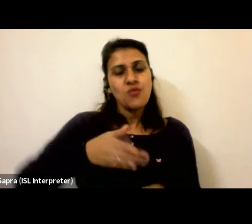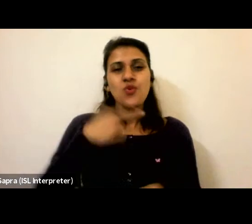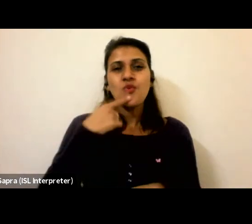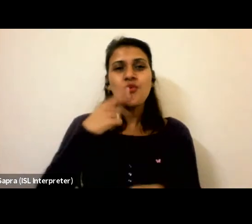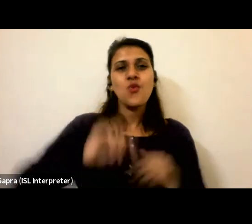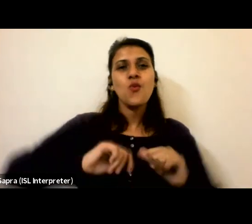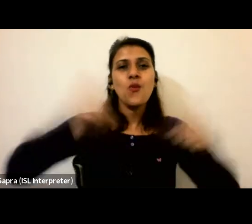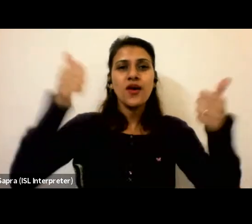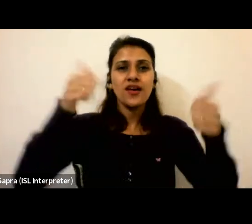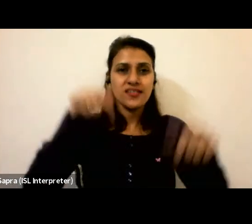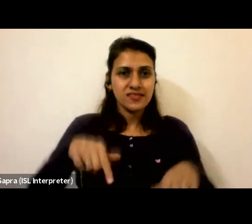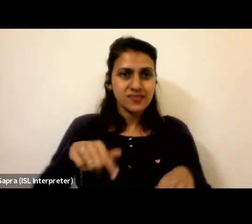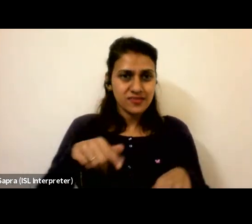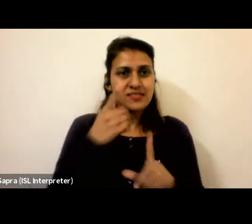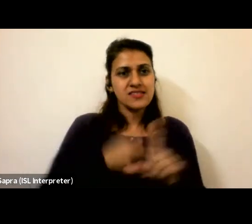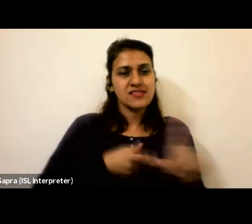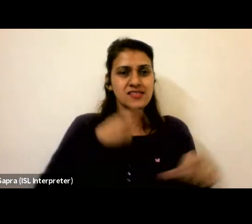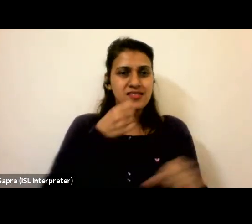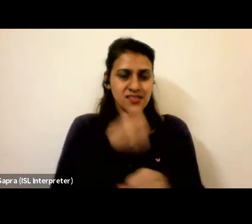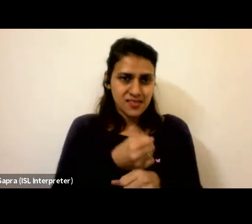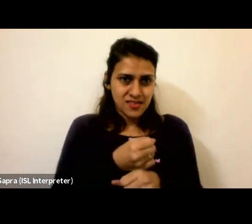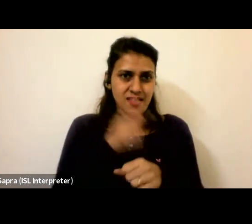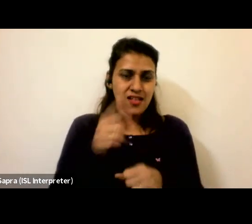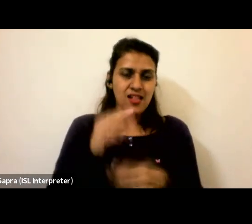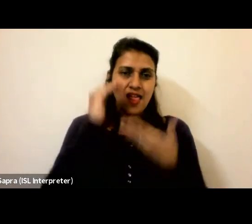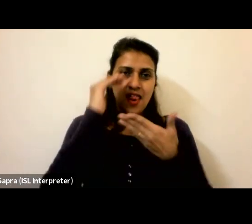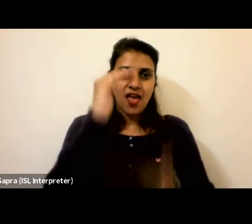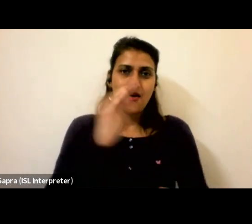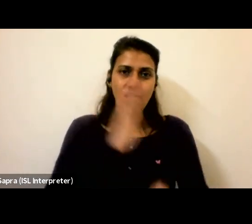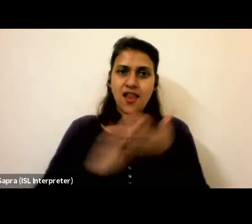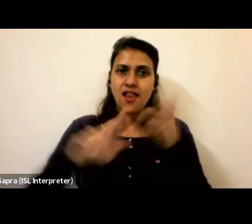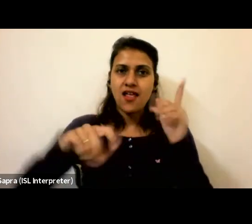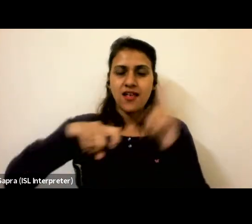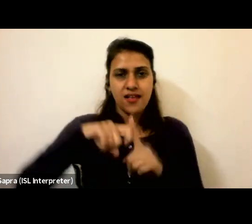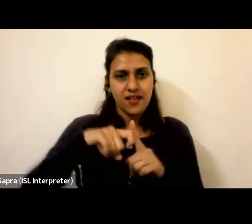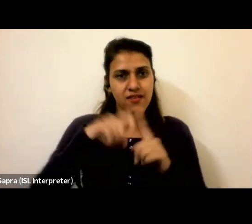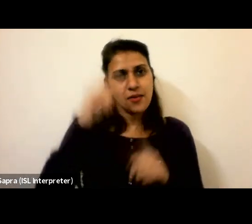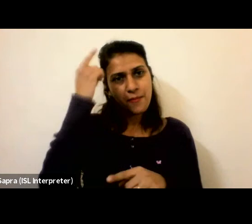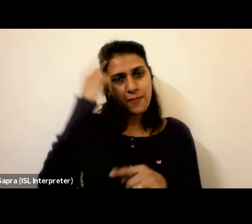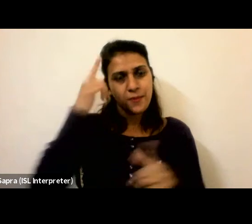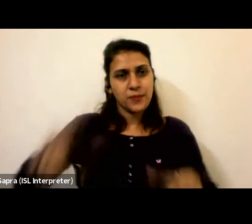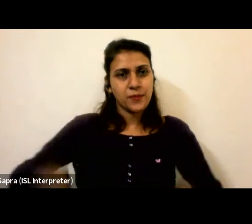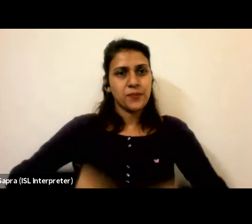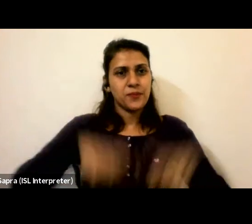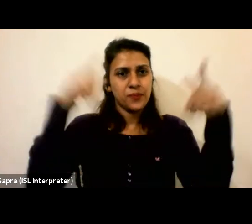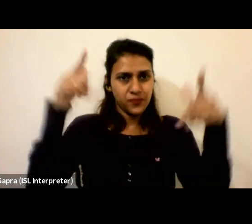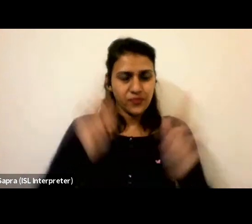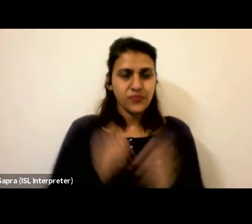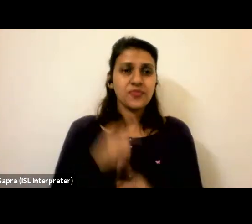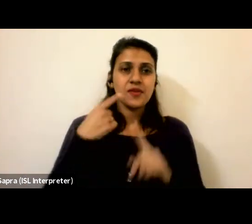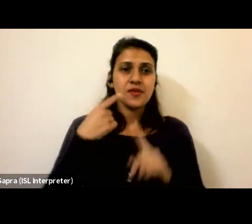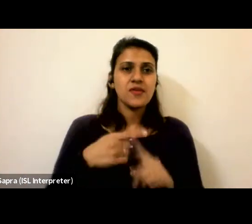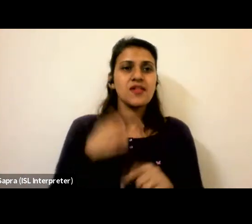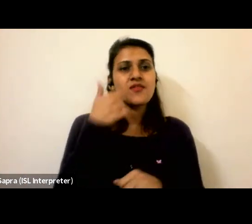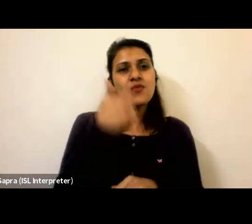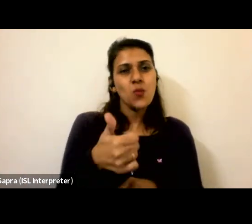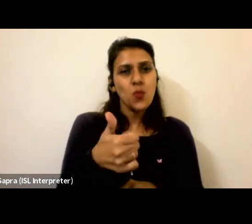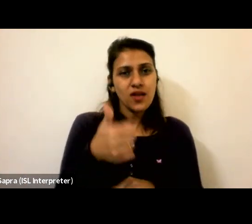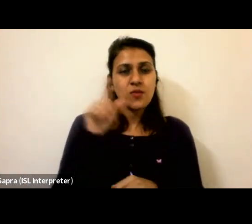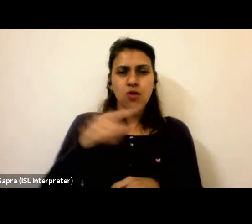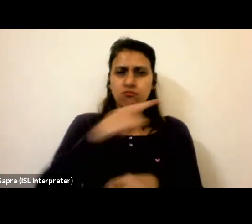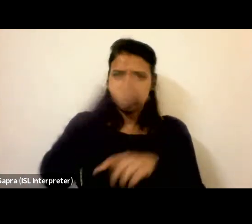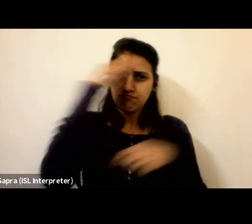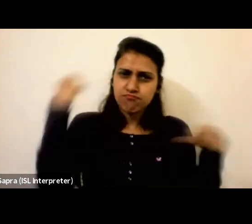this year's NCPEDP-Mindtree Helen Keller Awards and wish them the very best. Your